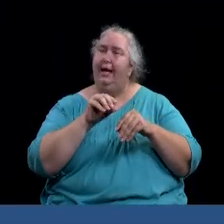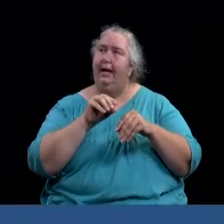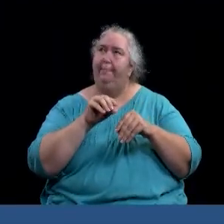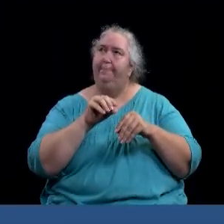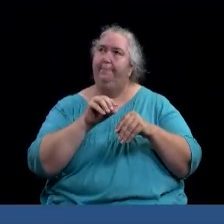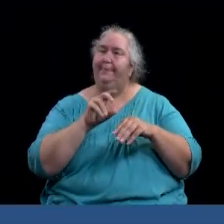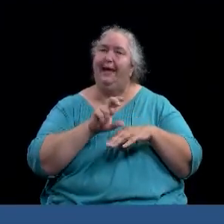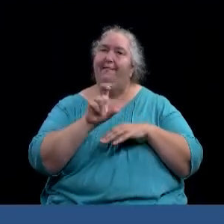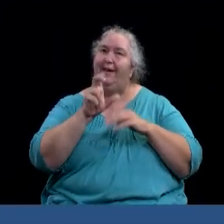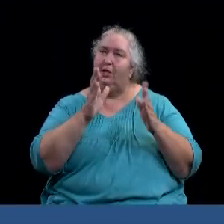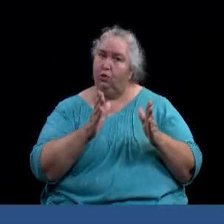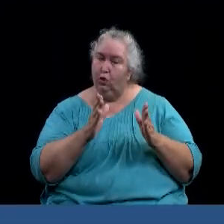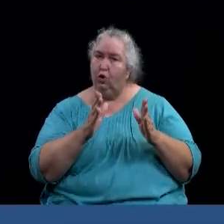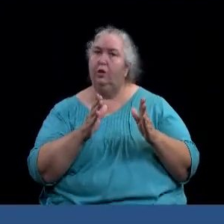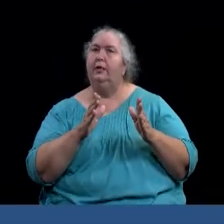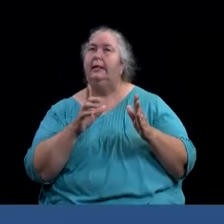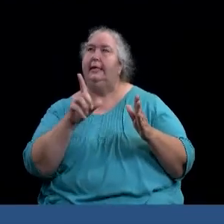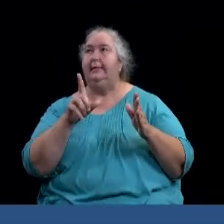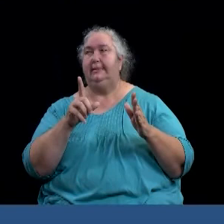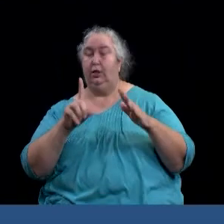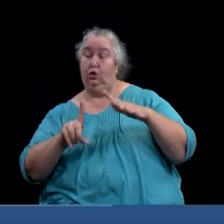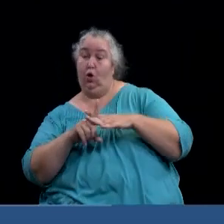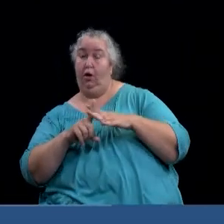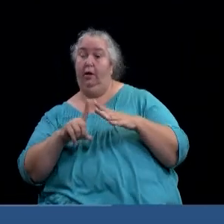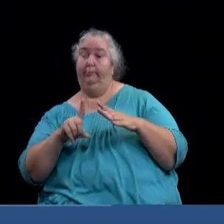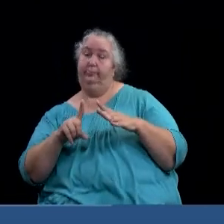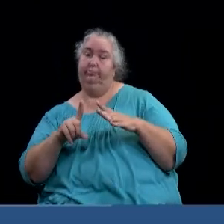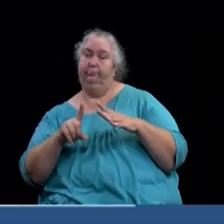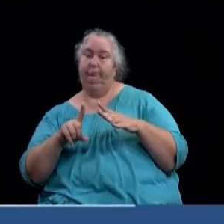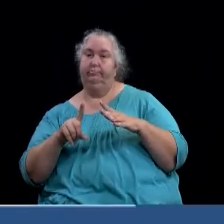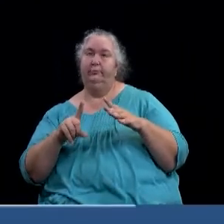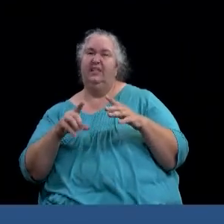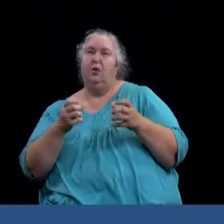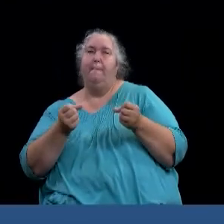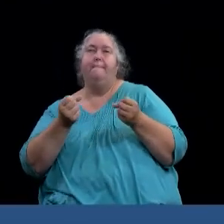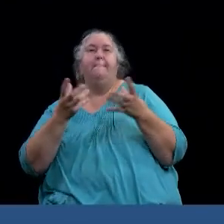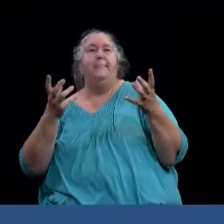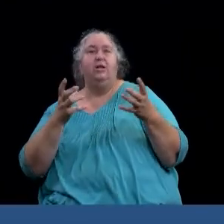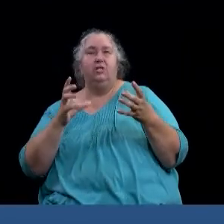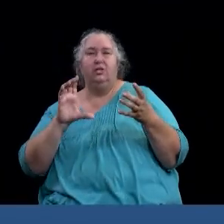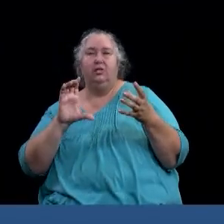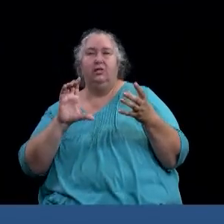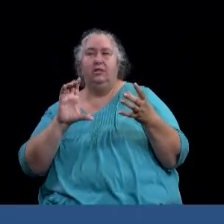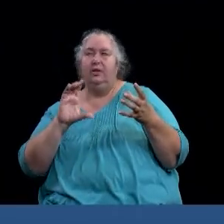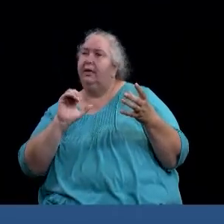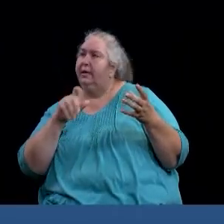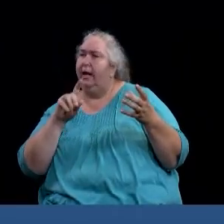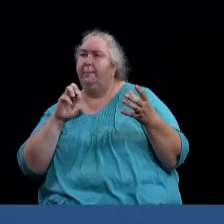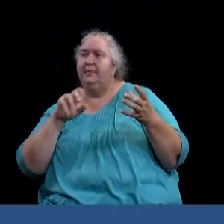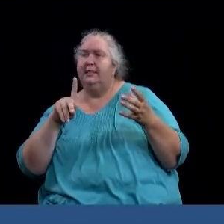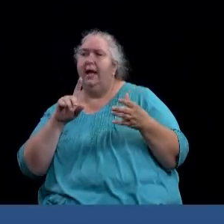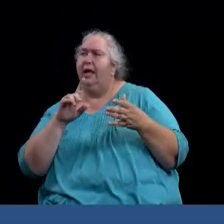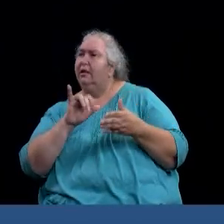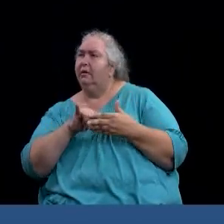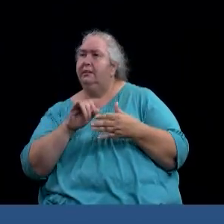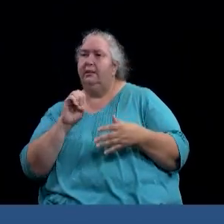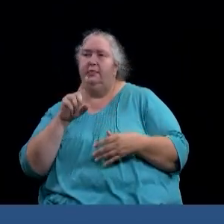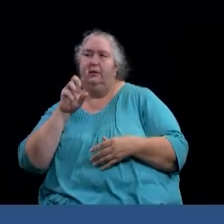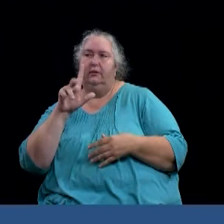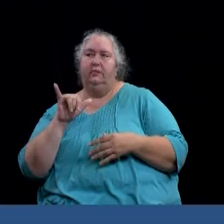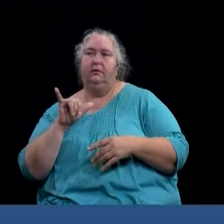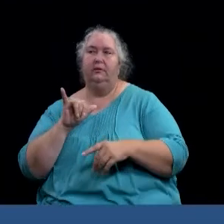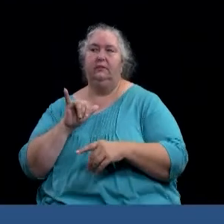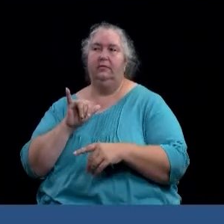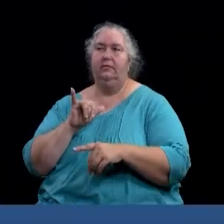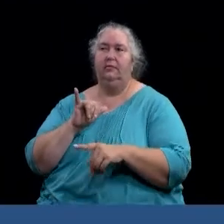so a lot of the capital stack will be equity from that tax credit investor too. Wynkoop